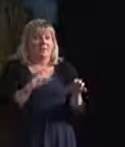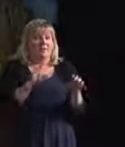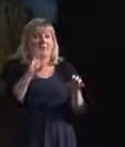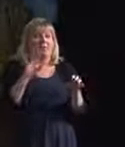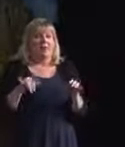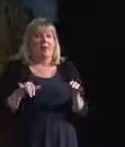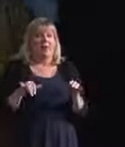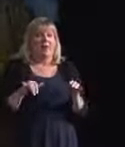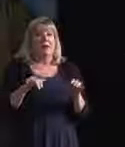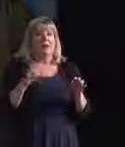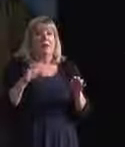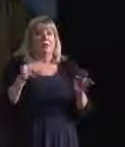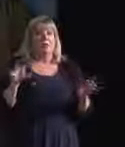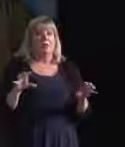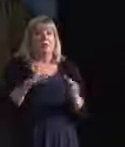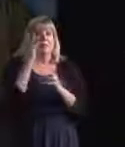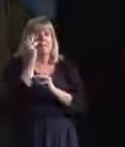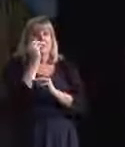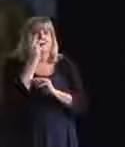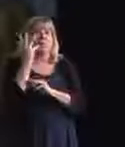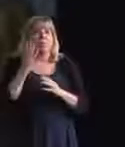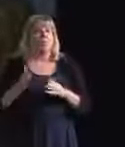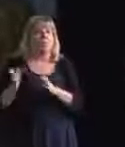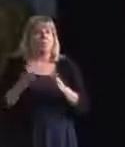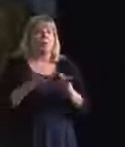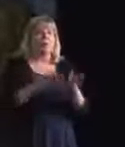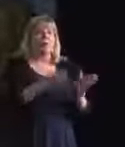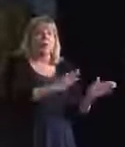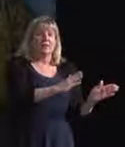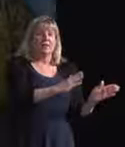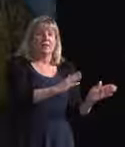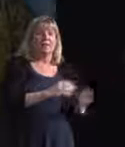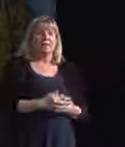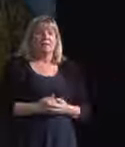Barnes in quite beautiful ways.